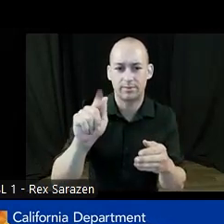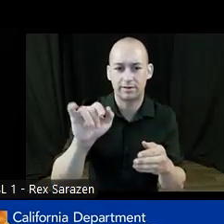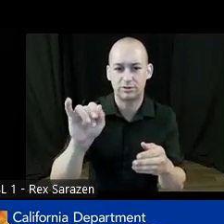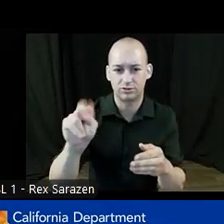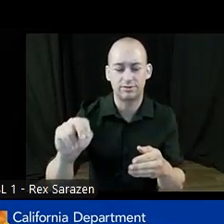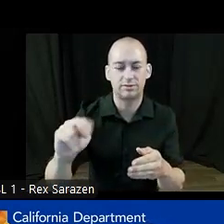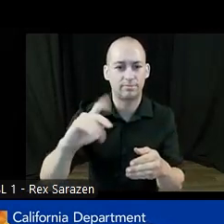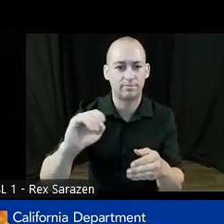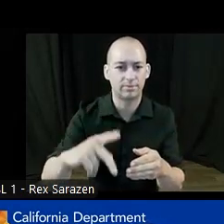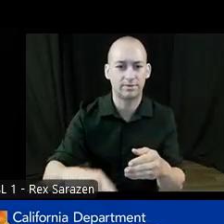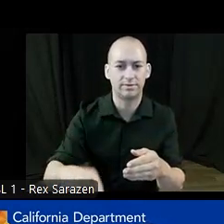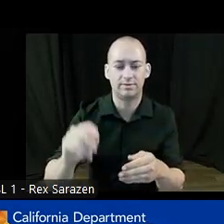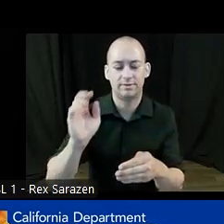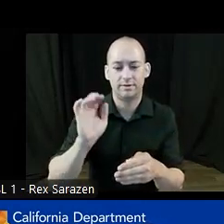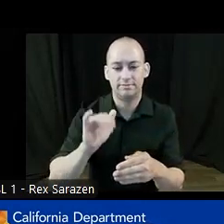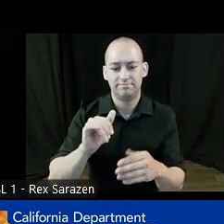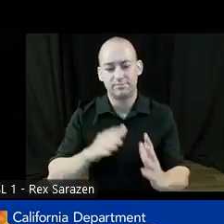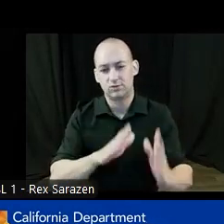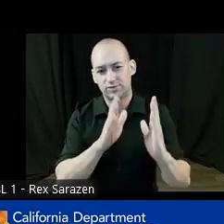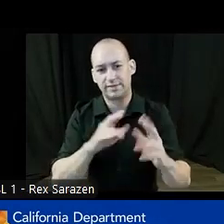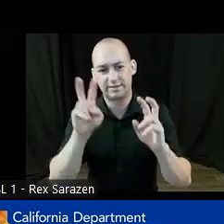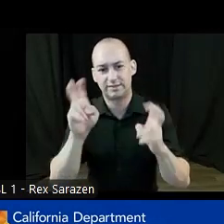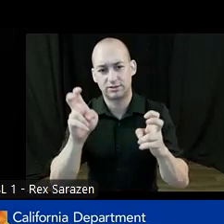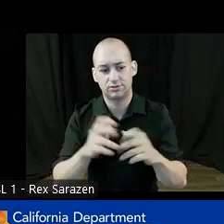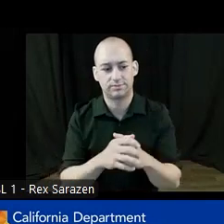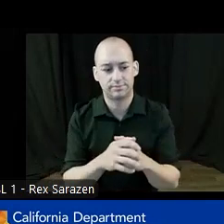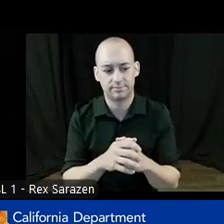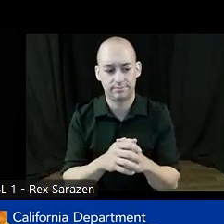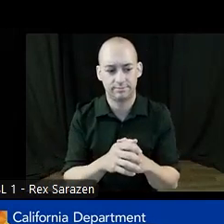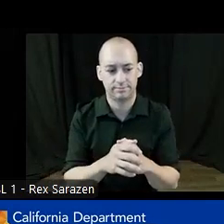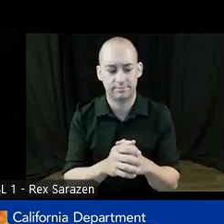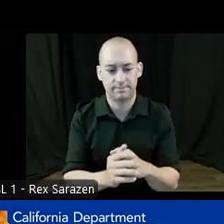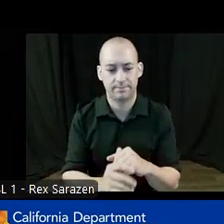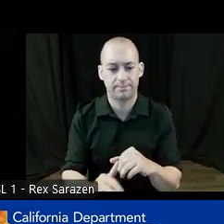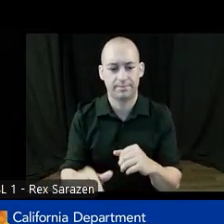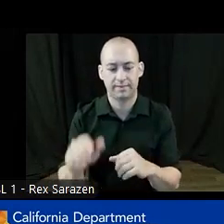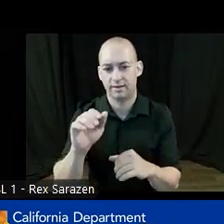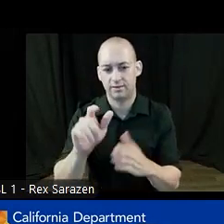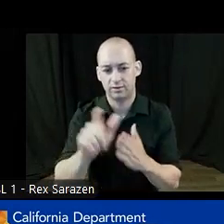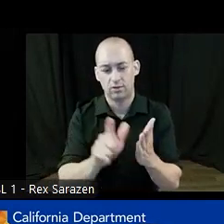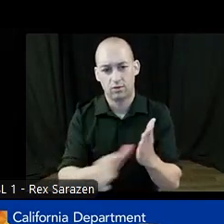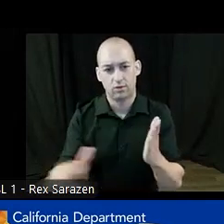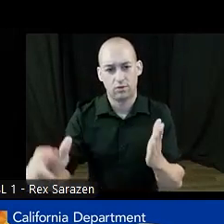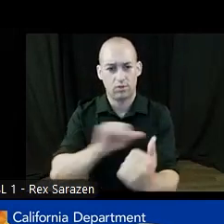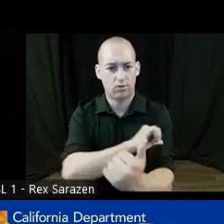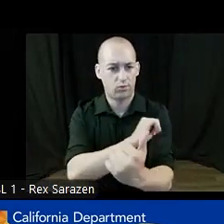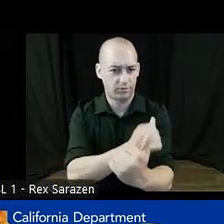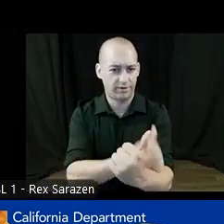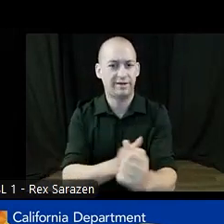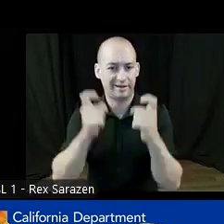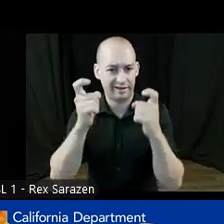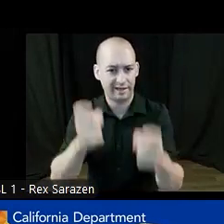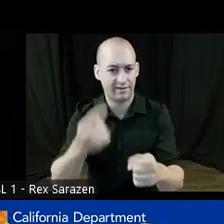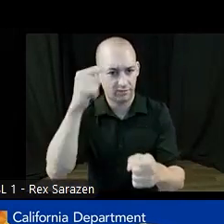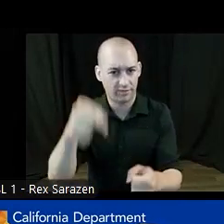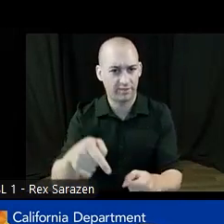explore to address this issue. Next slide. So the statutory authority that was given for this initiative, we